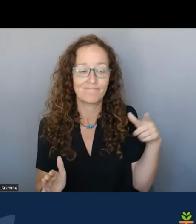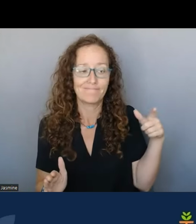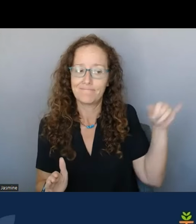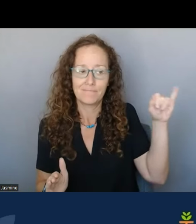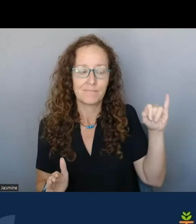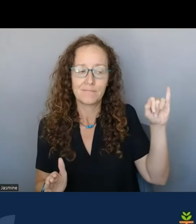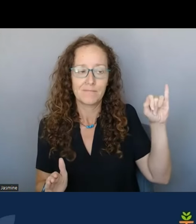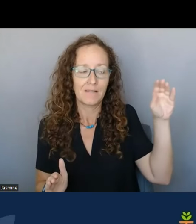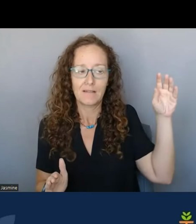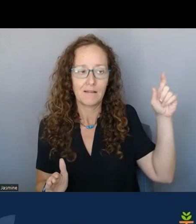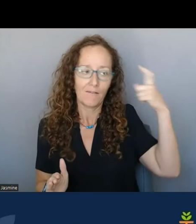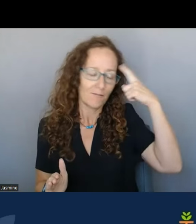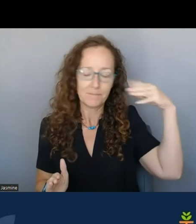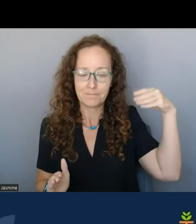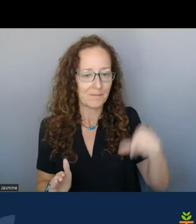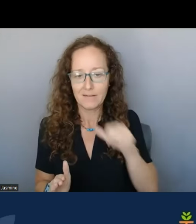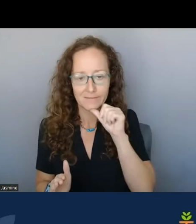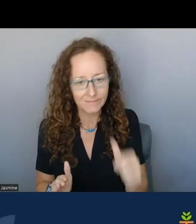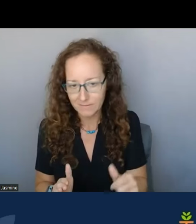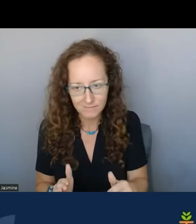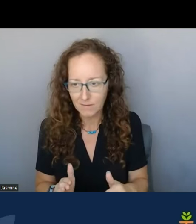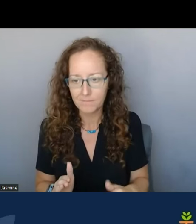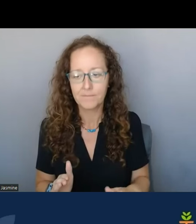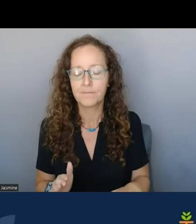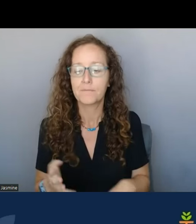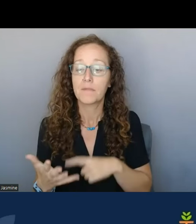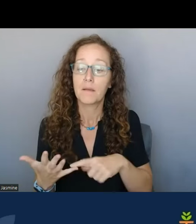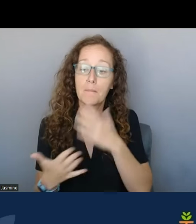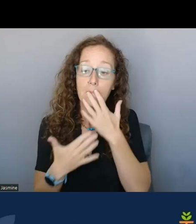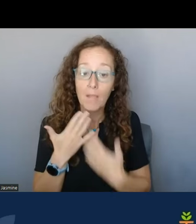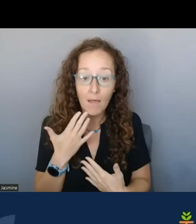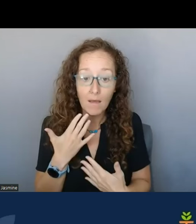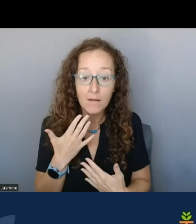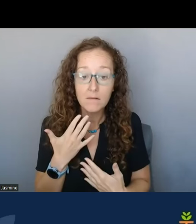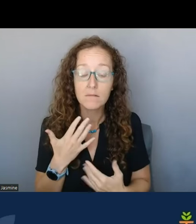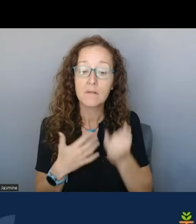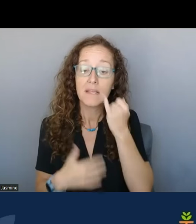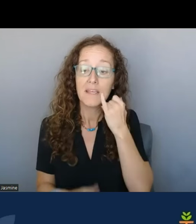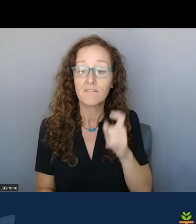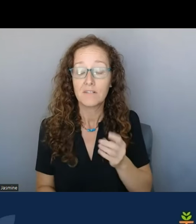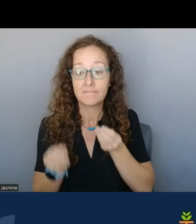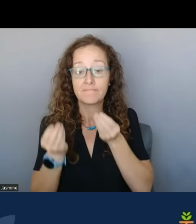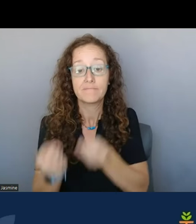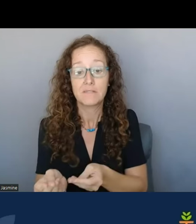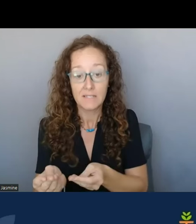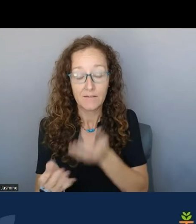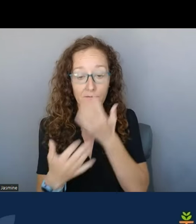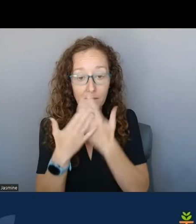the first 3 pints, unless someone or a blood bank does donate on your behalf